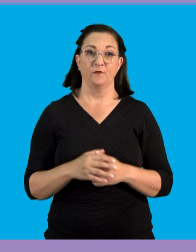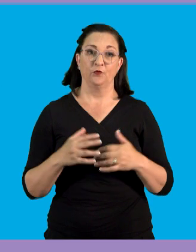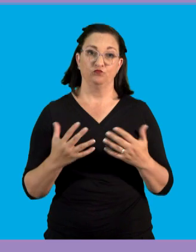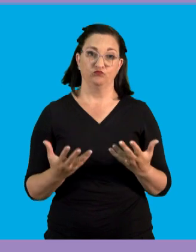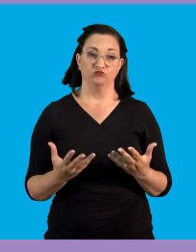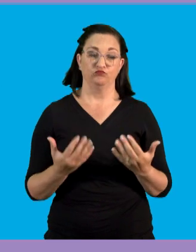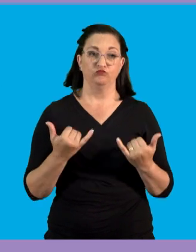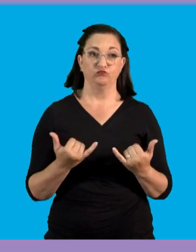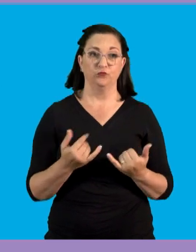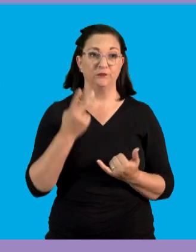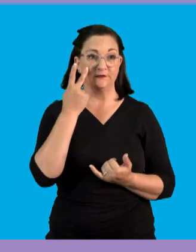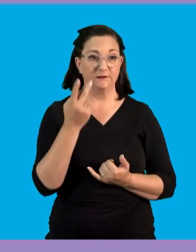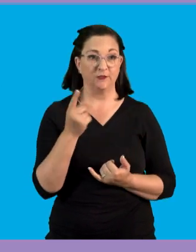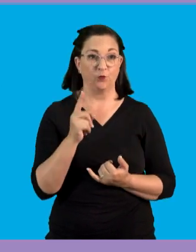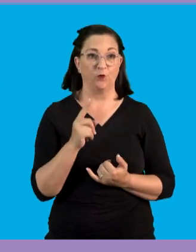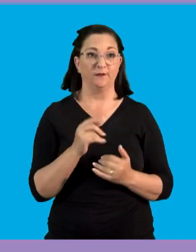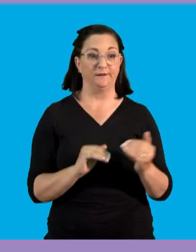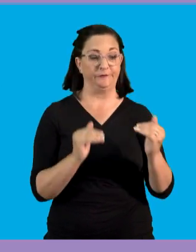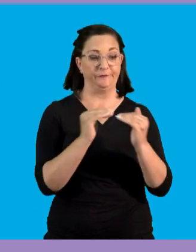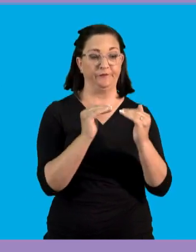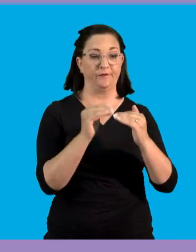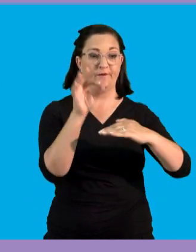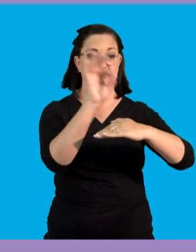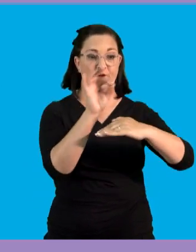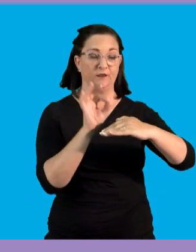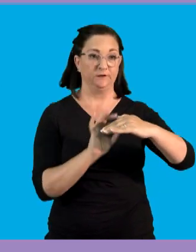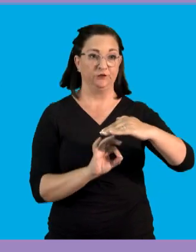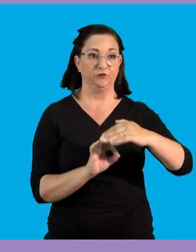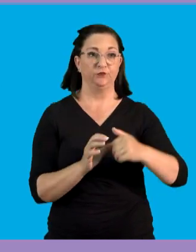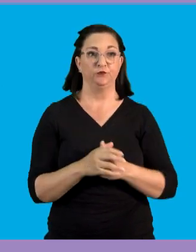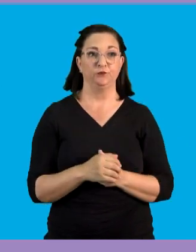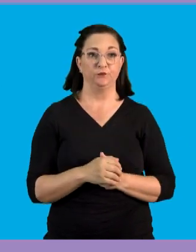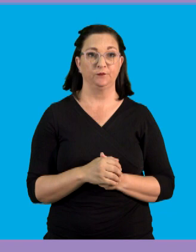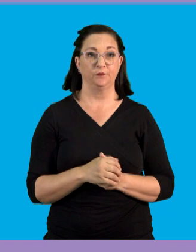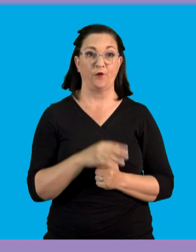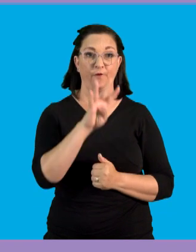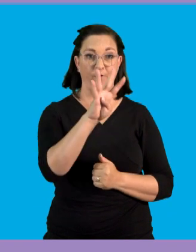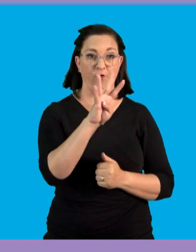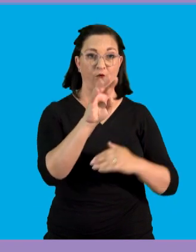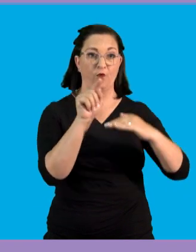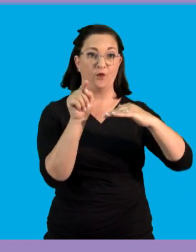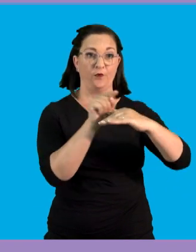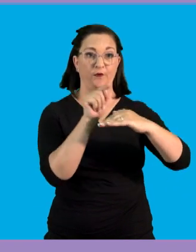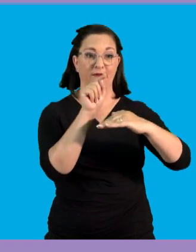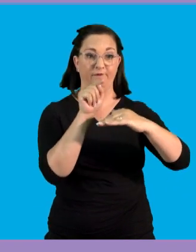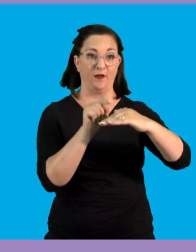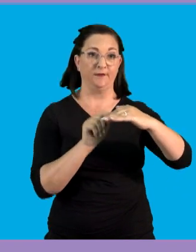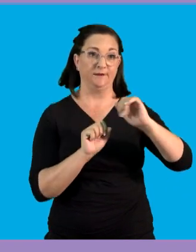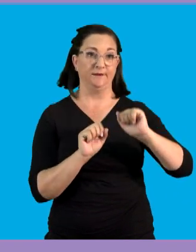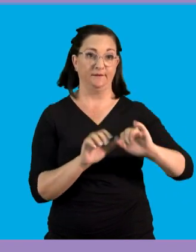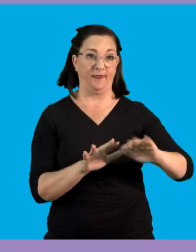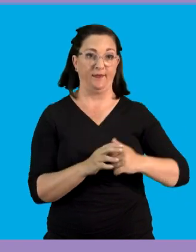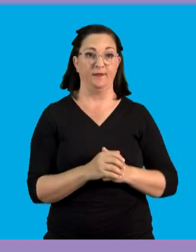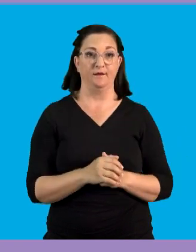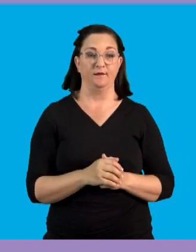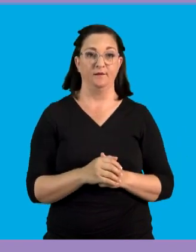So when we are looking at equivalent fractions, remember we have the 4 divided by 10,